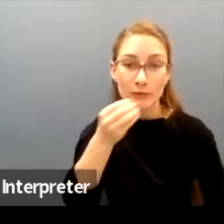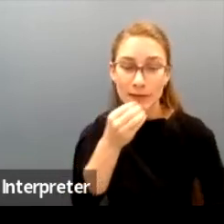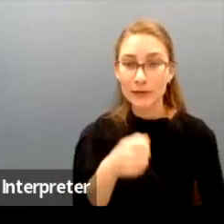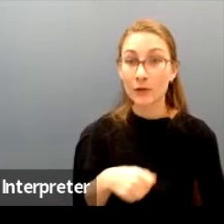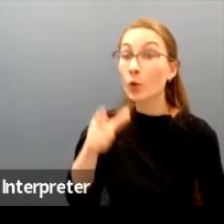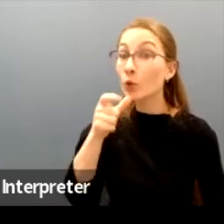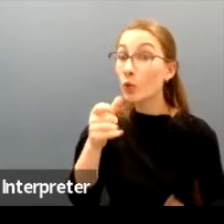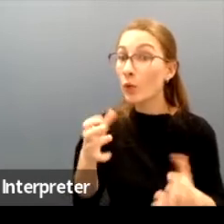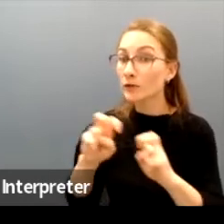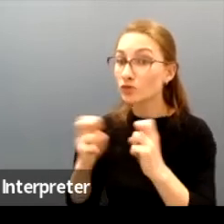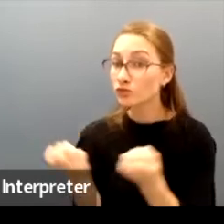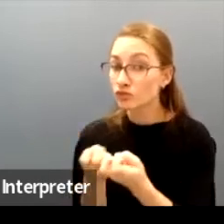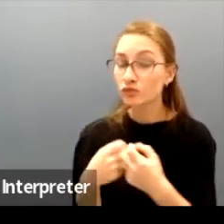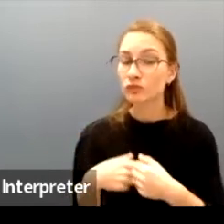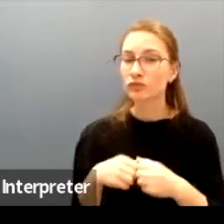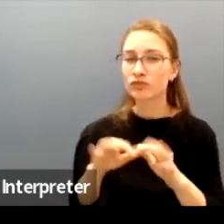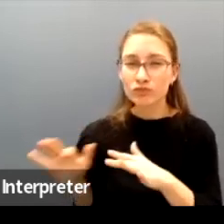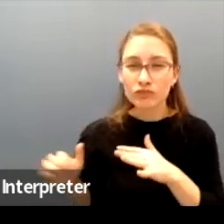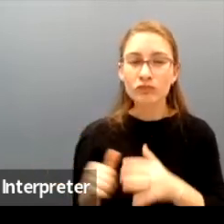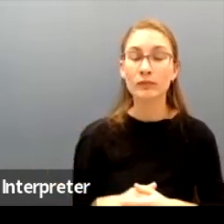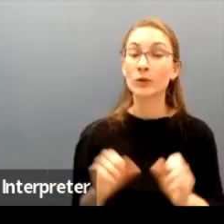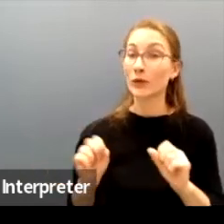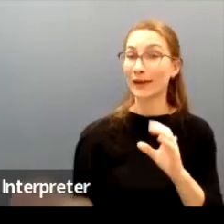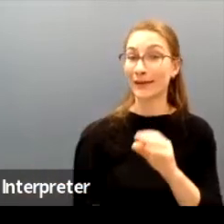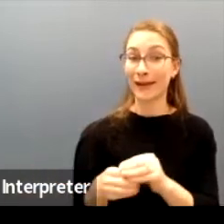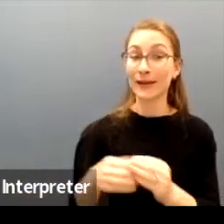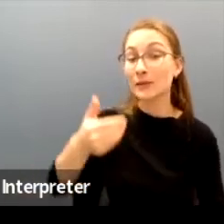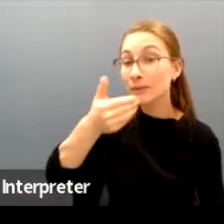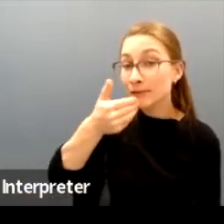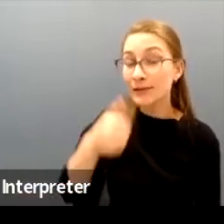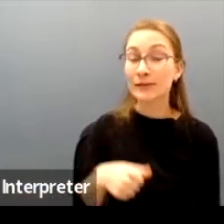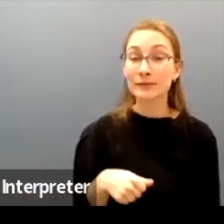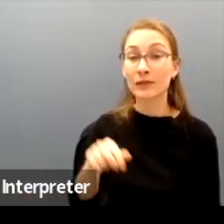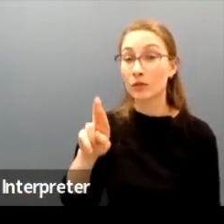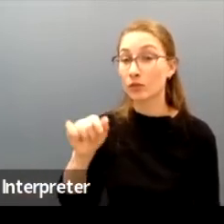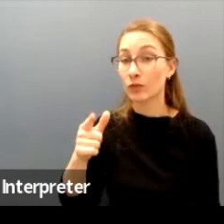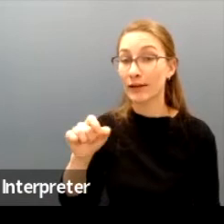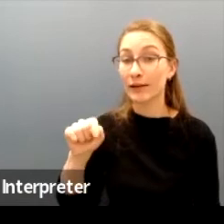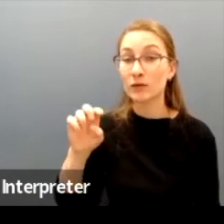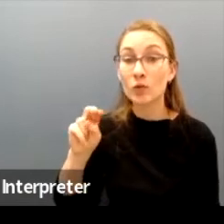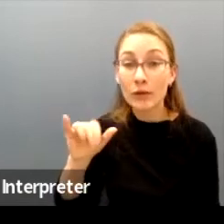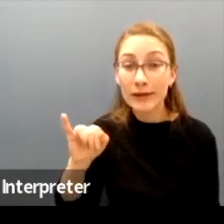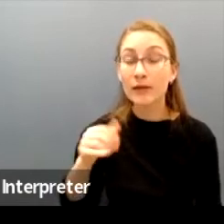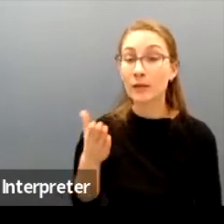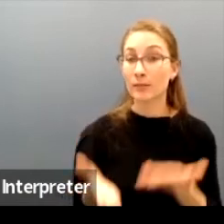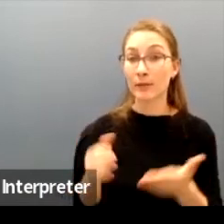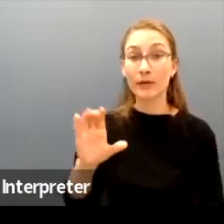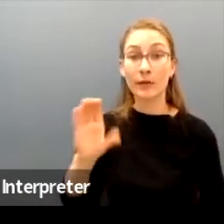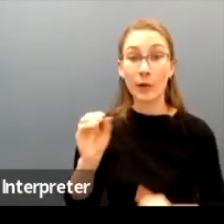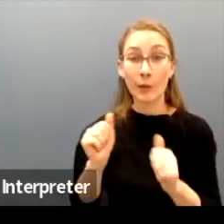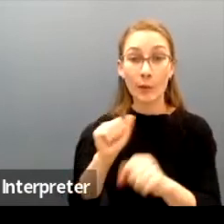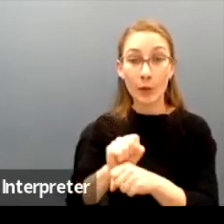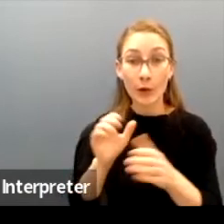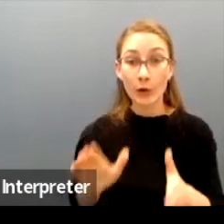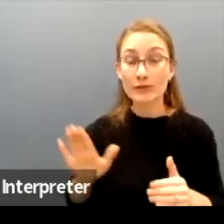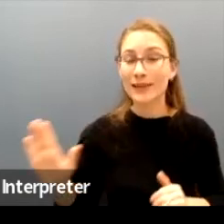eat? So you might add in words like pizza, rigatoni. We might add the names of his coworkers. We might add in locations that maybe he